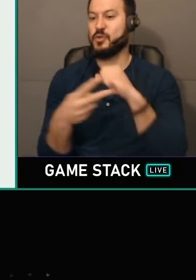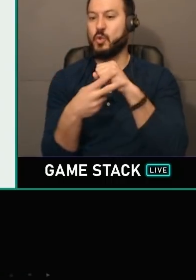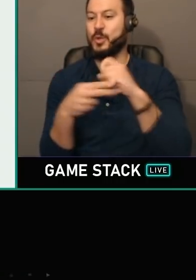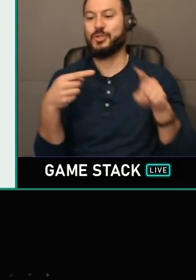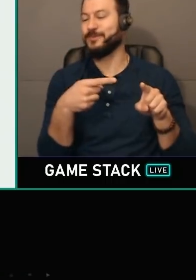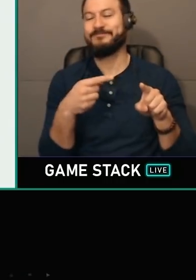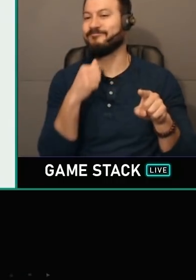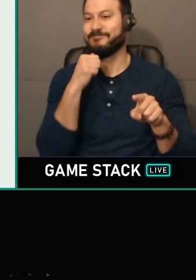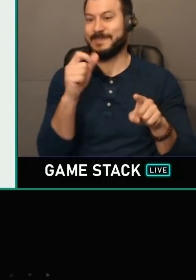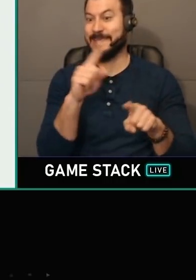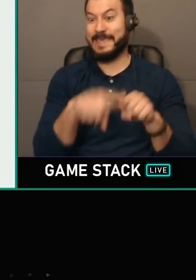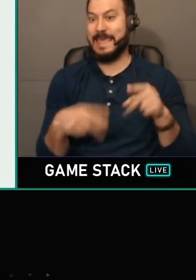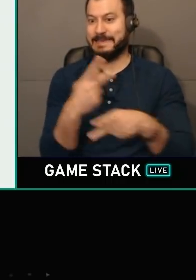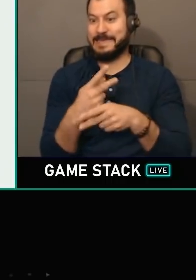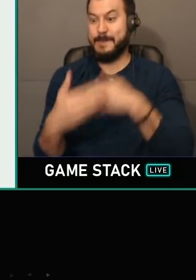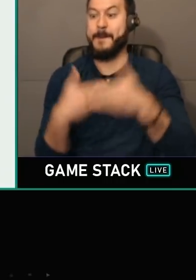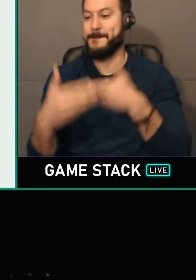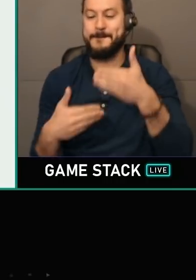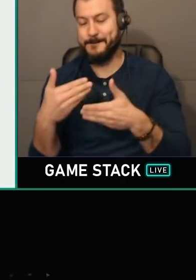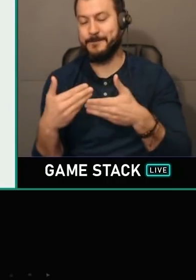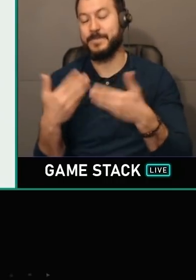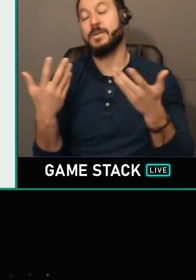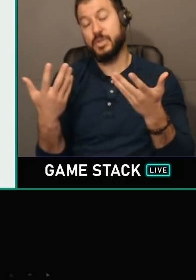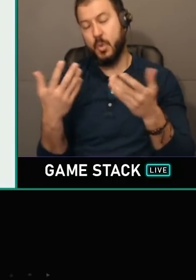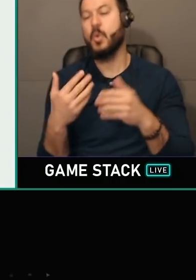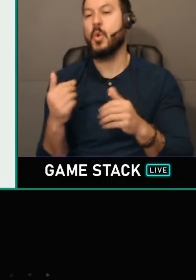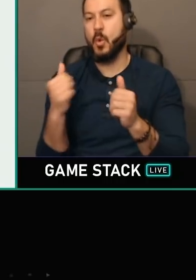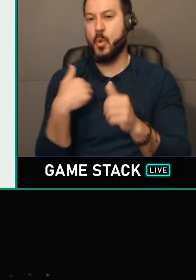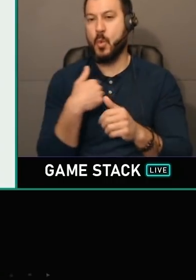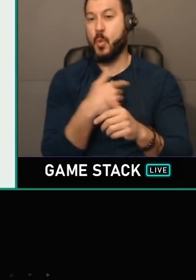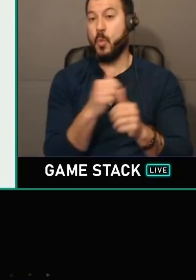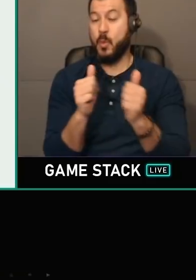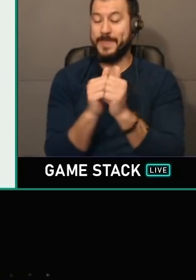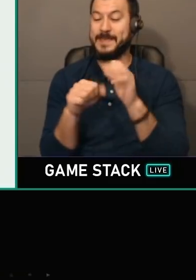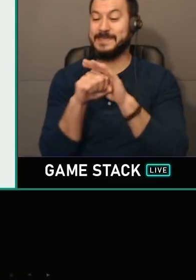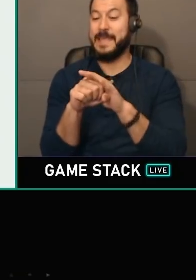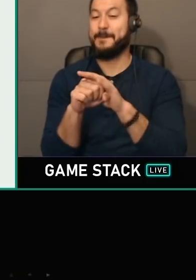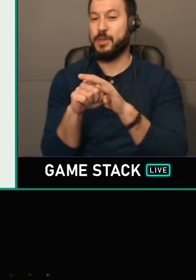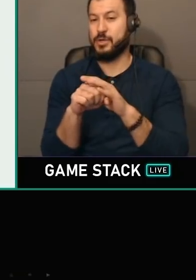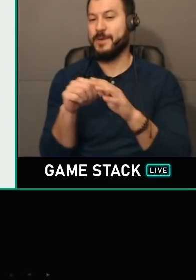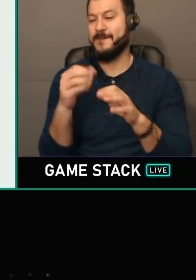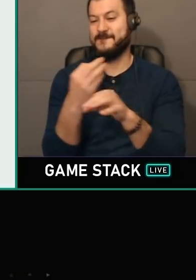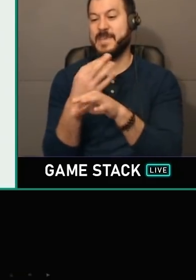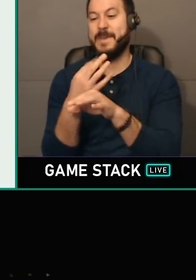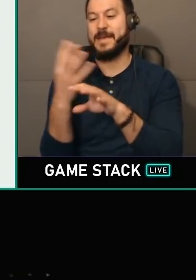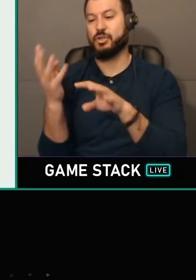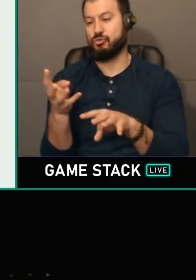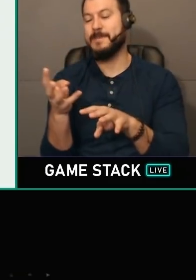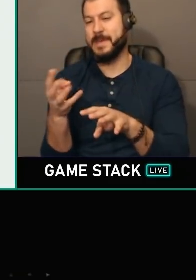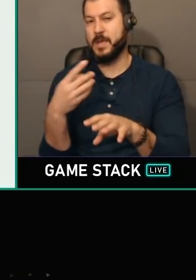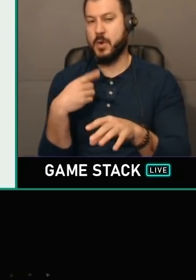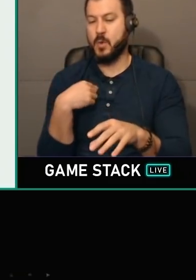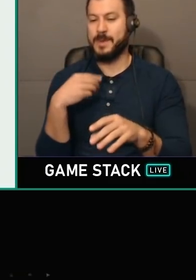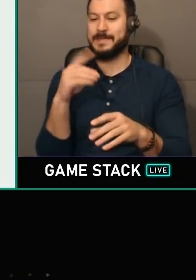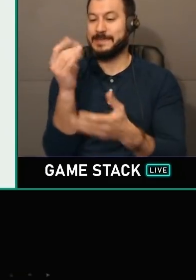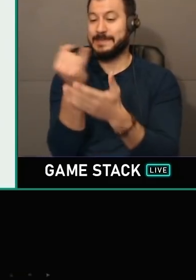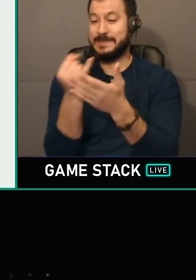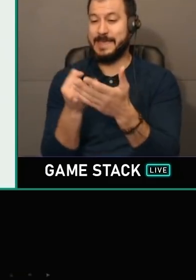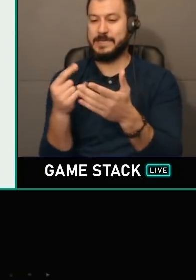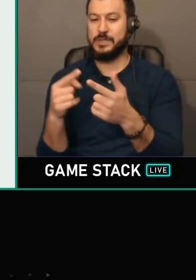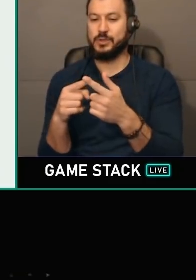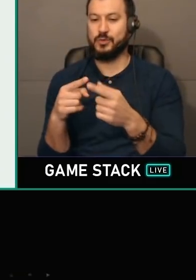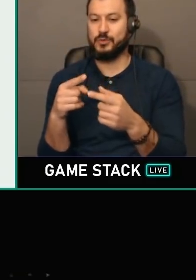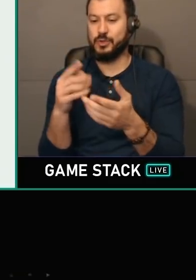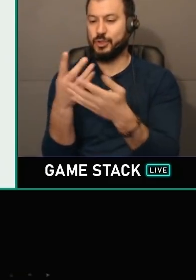to keep up. So, with sampler feedback streaming, we designed the feature to instrument